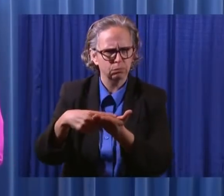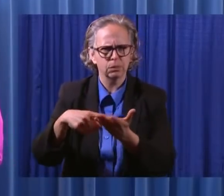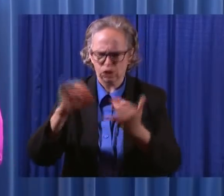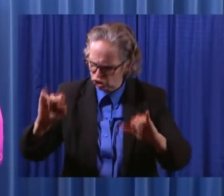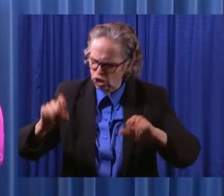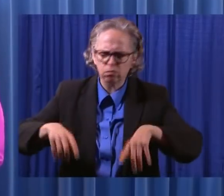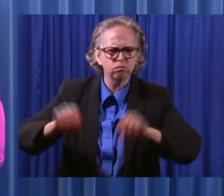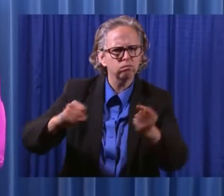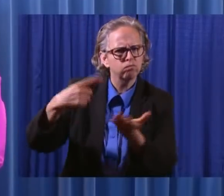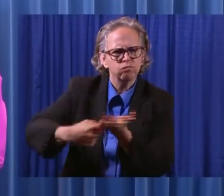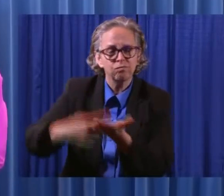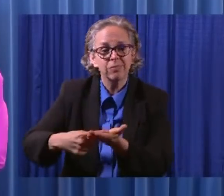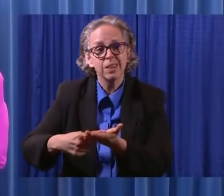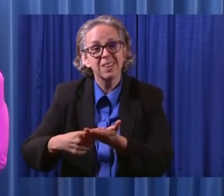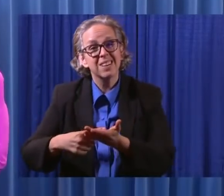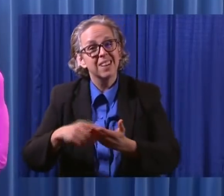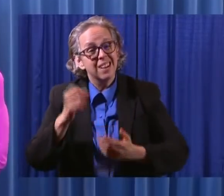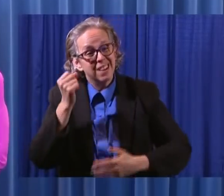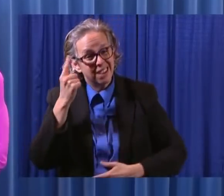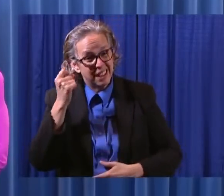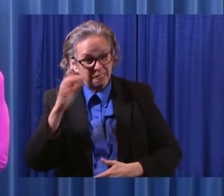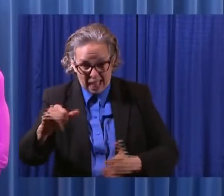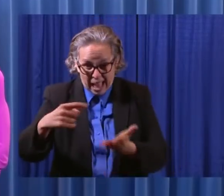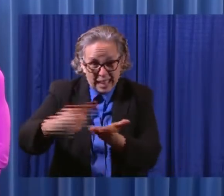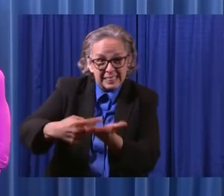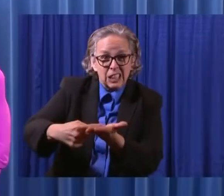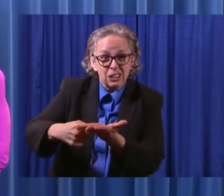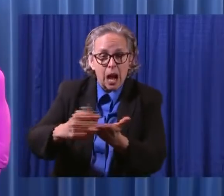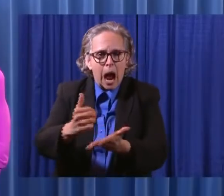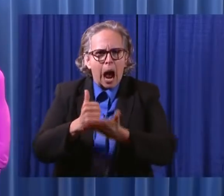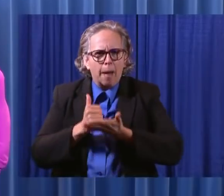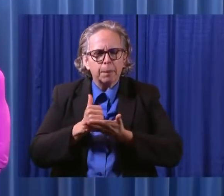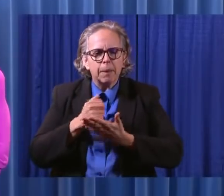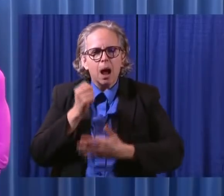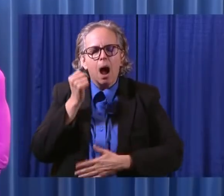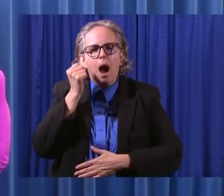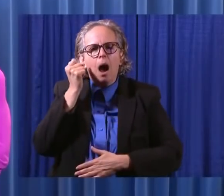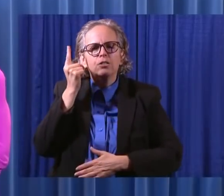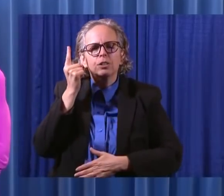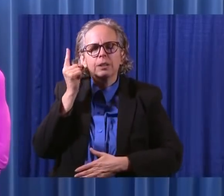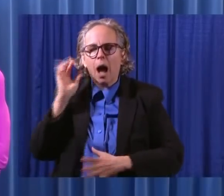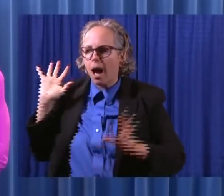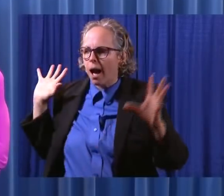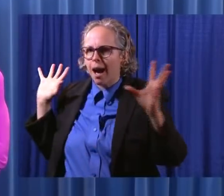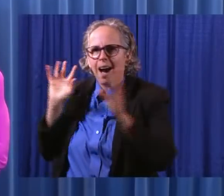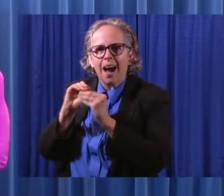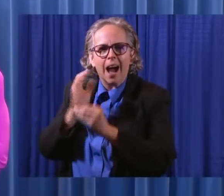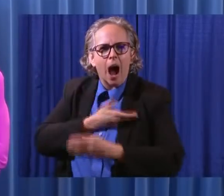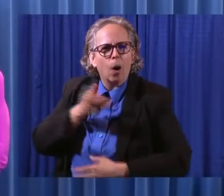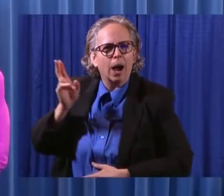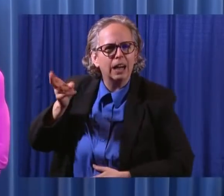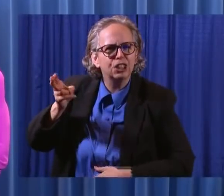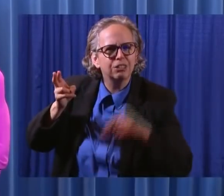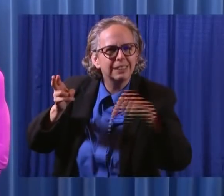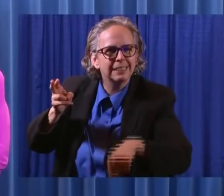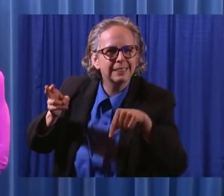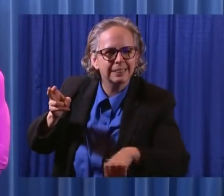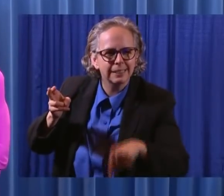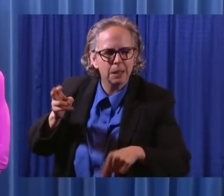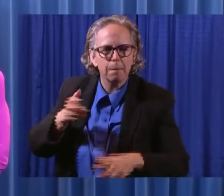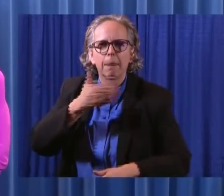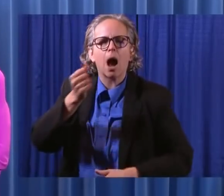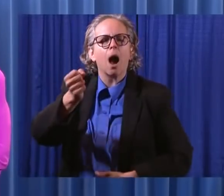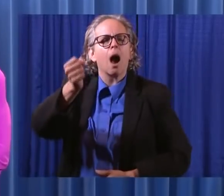bring us to a more fuller understanding of our history and of the people who's have been part of our history,